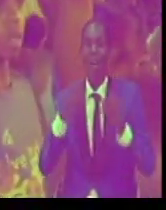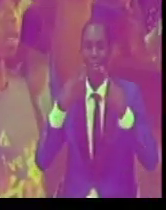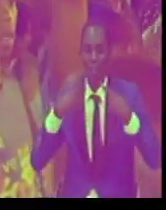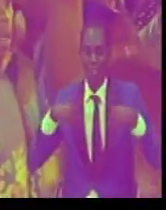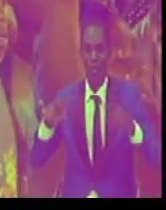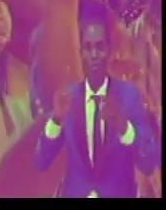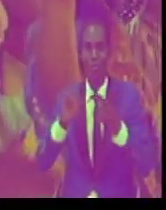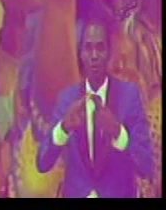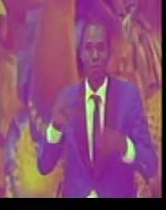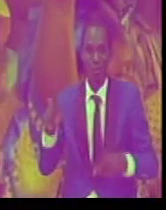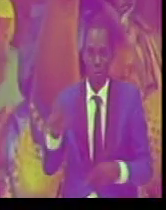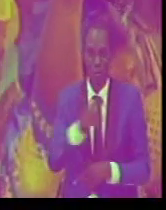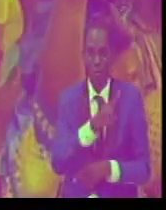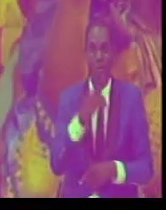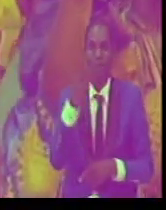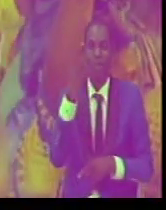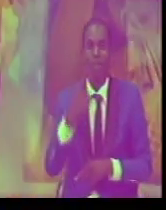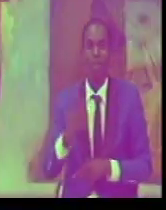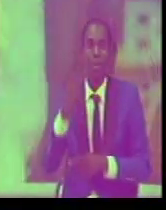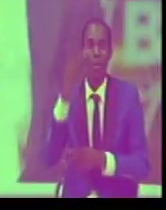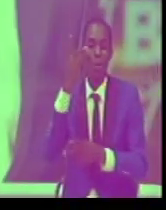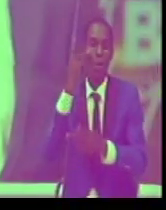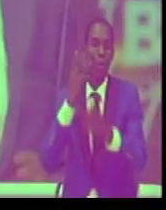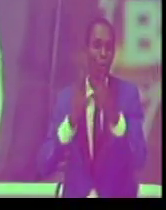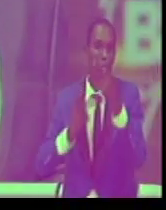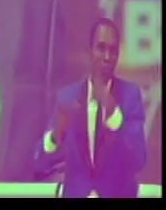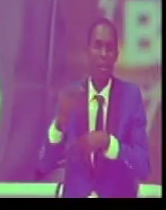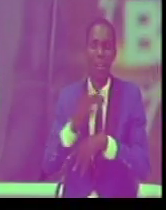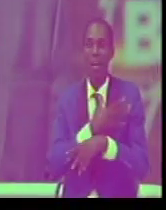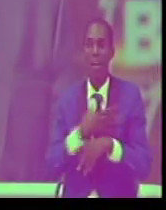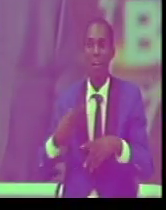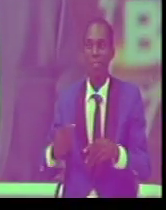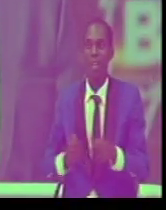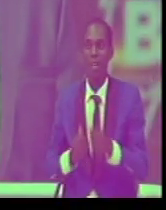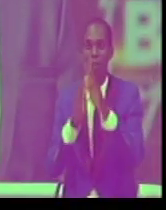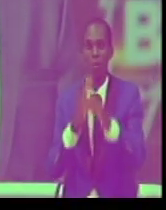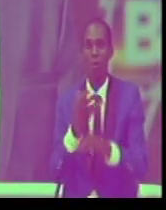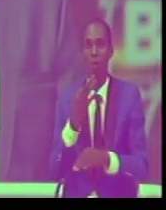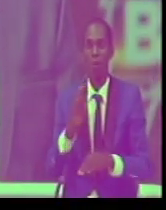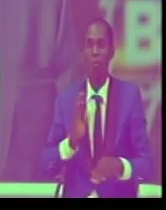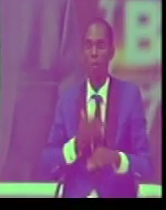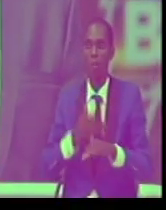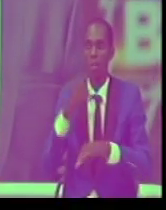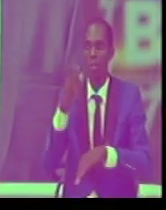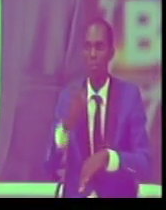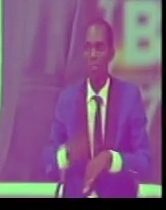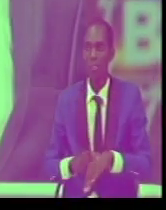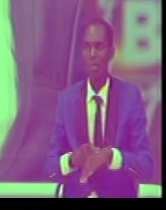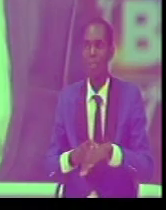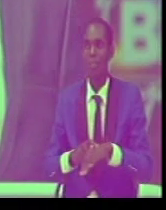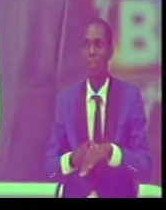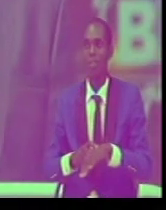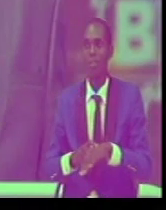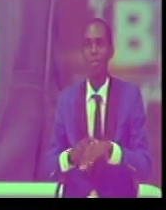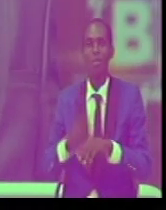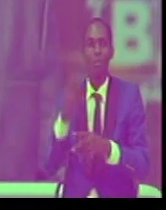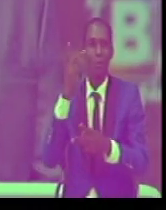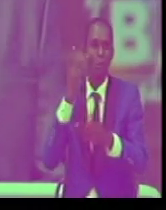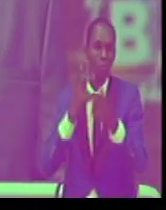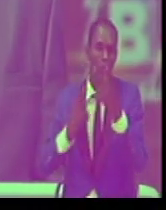Here right now, I declare to you the prophet and the apostle of our